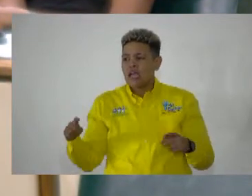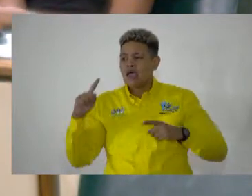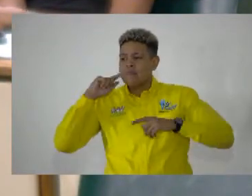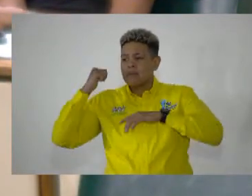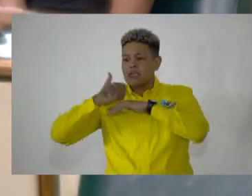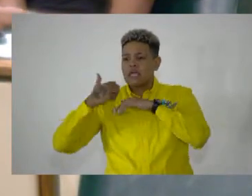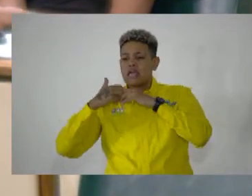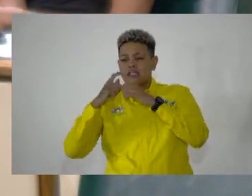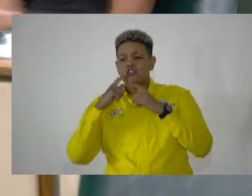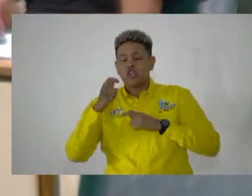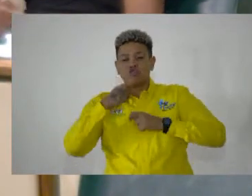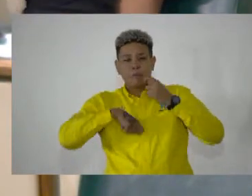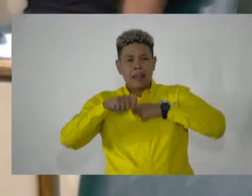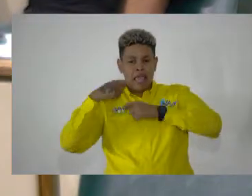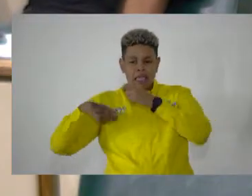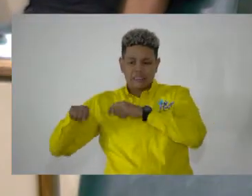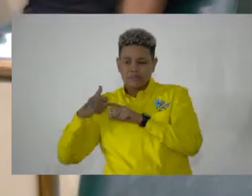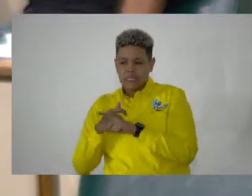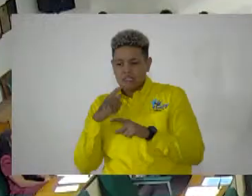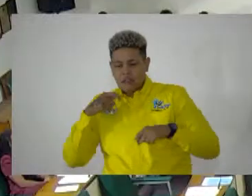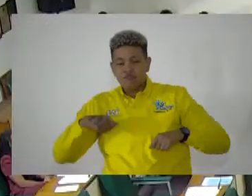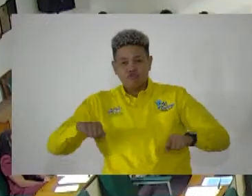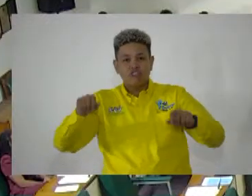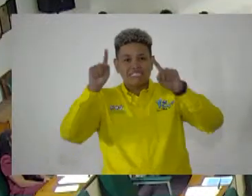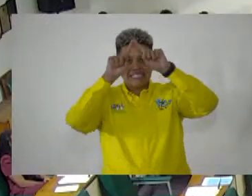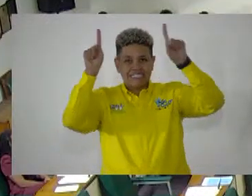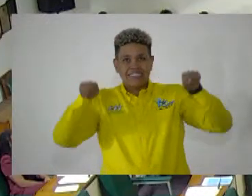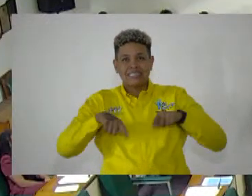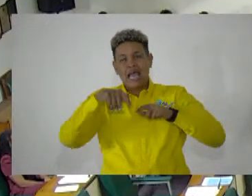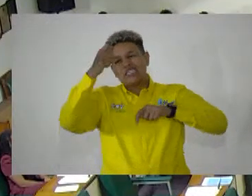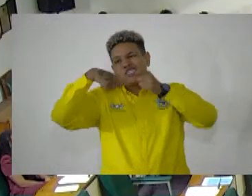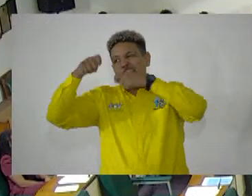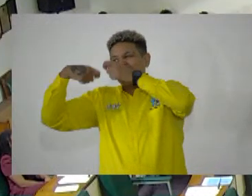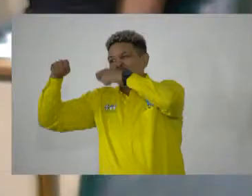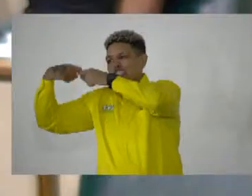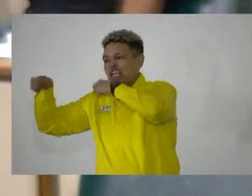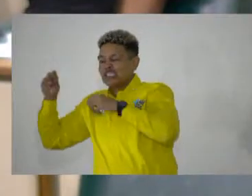installation, replacement of street signs.